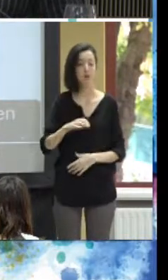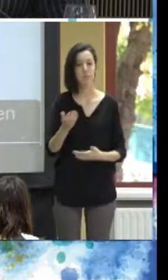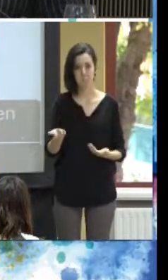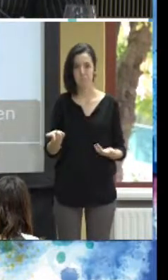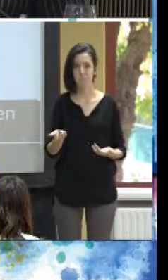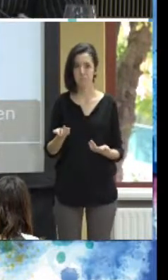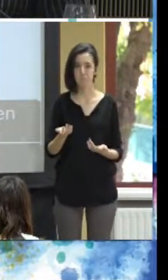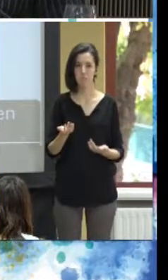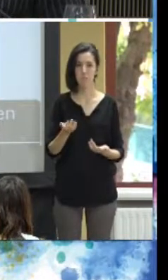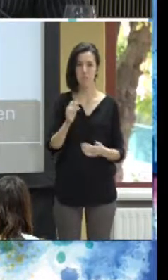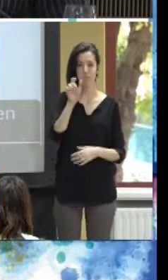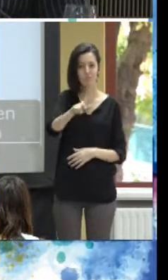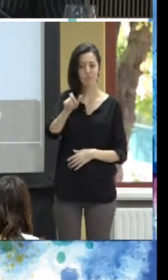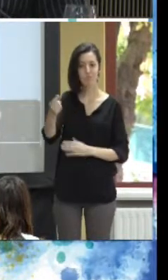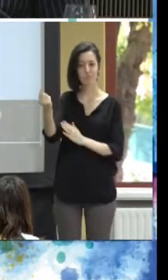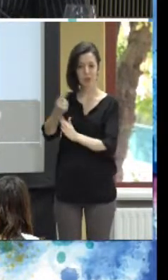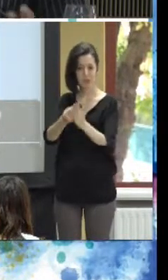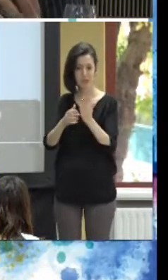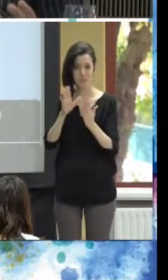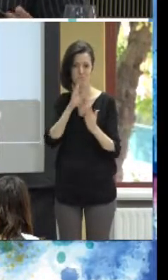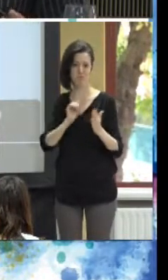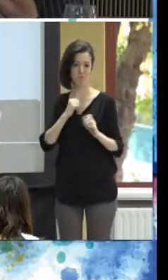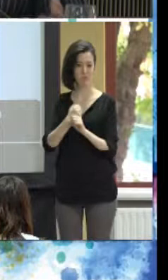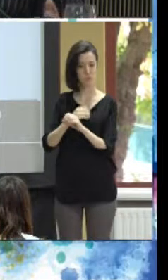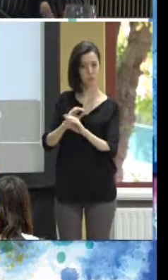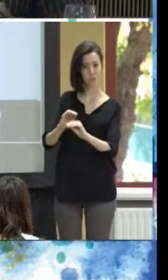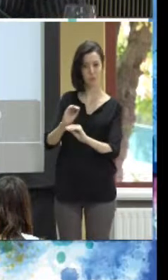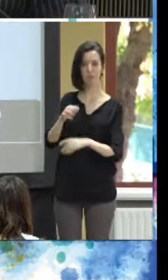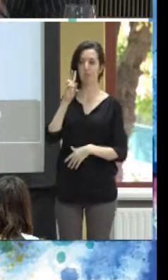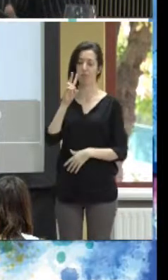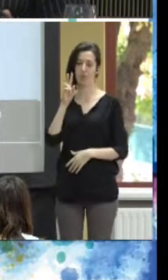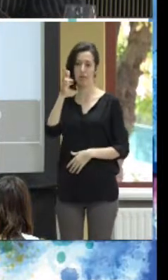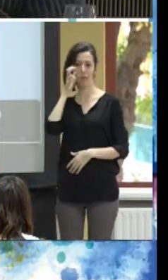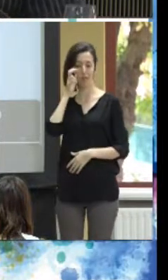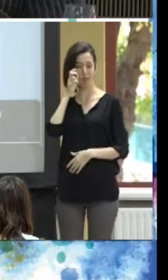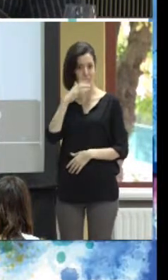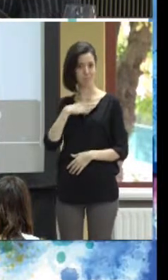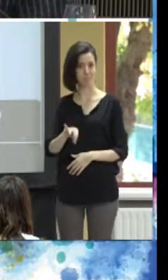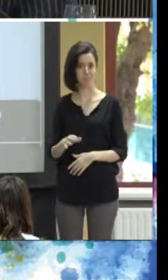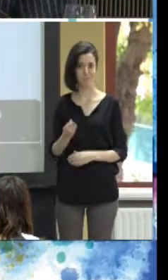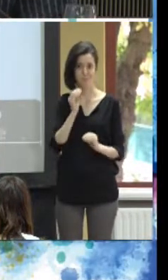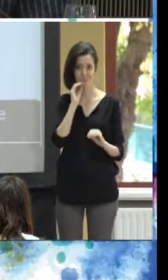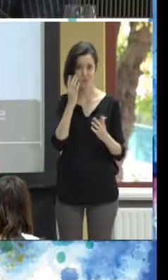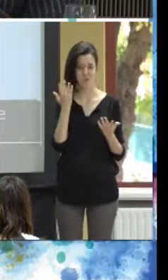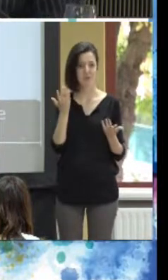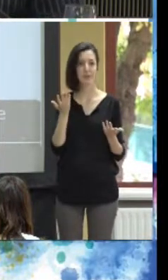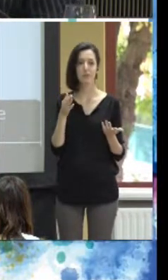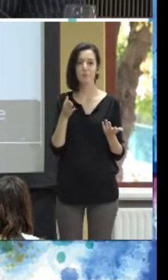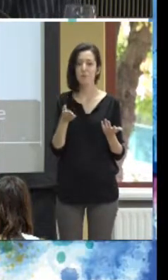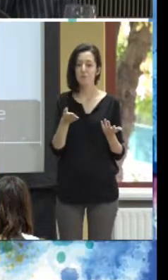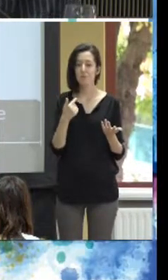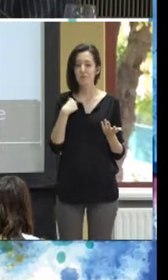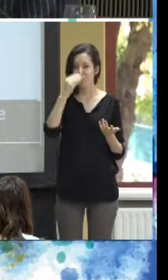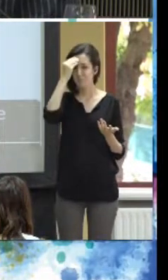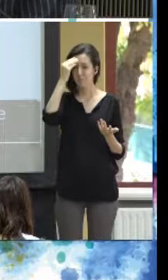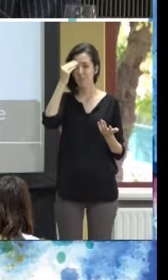with an aspect where presumably at the end of the line the budget for accessibility was not really